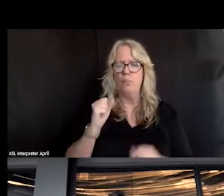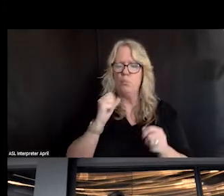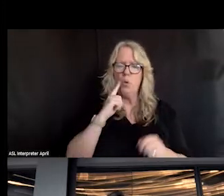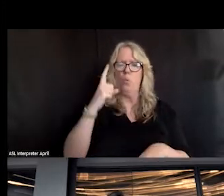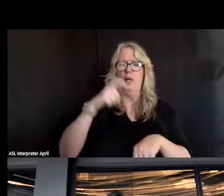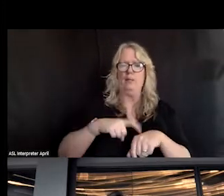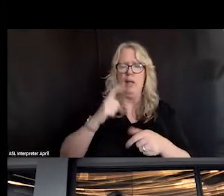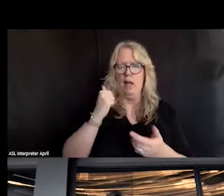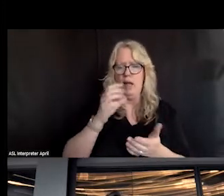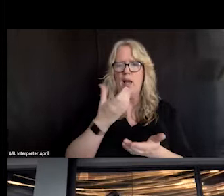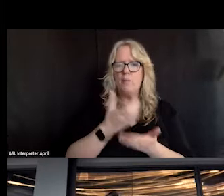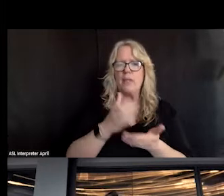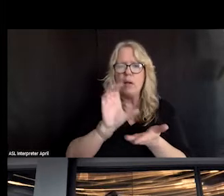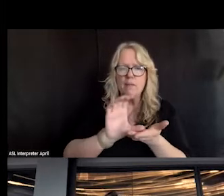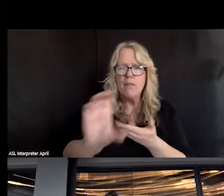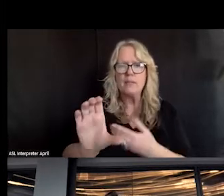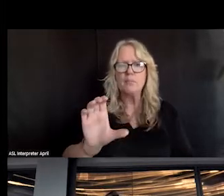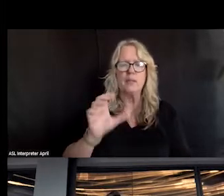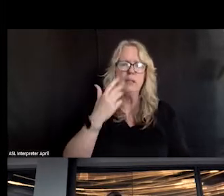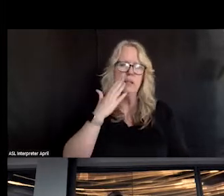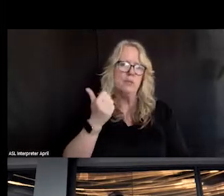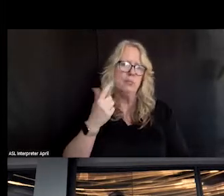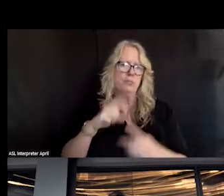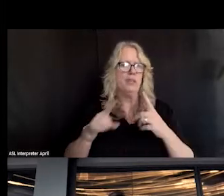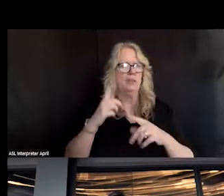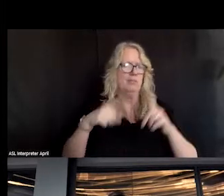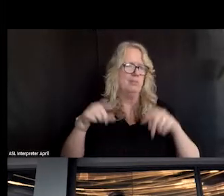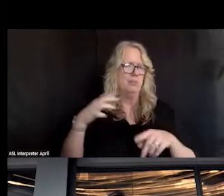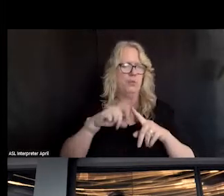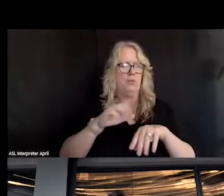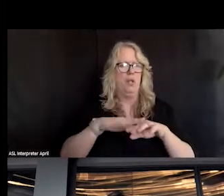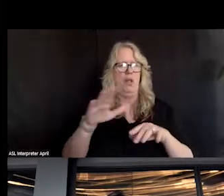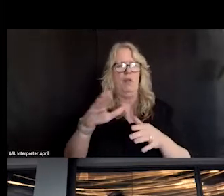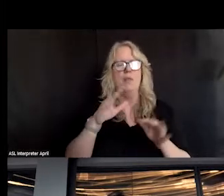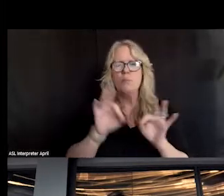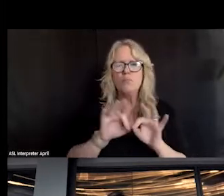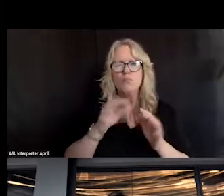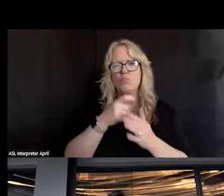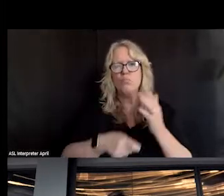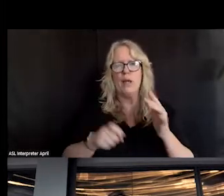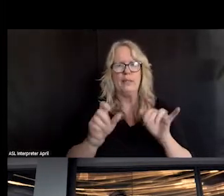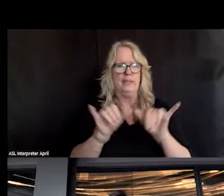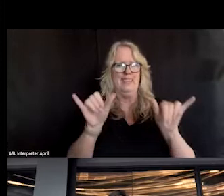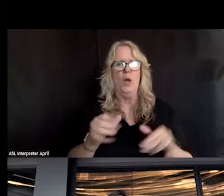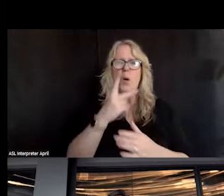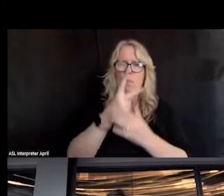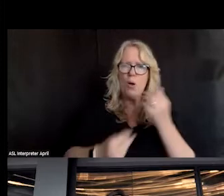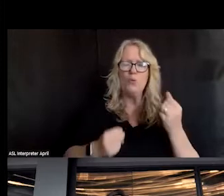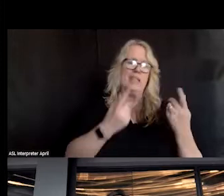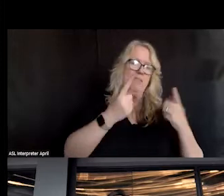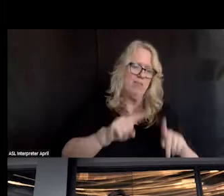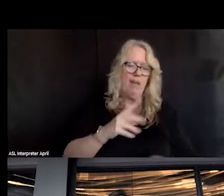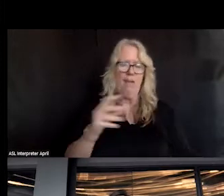because obviously standing these up, a crisis system is both an event and a